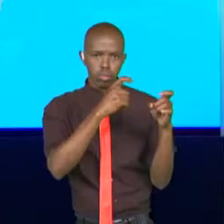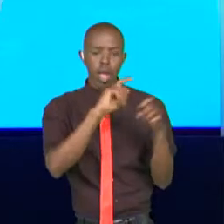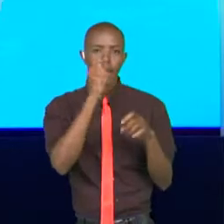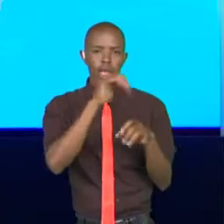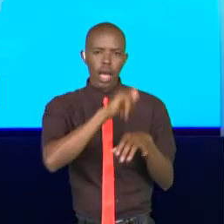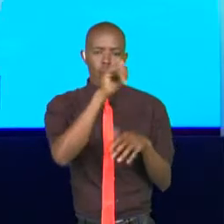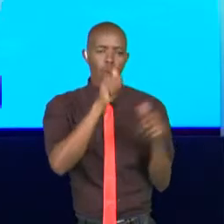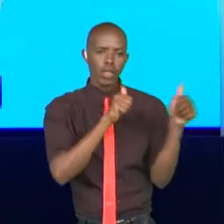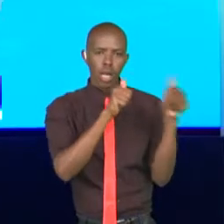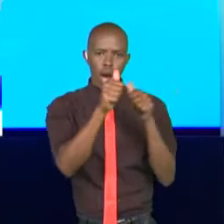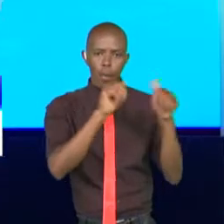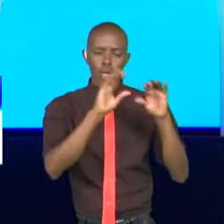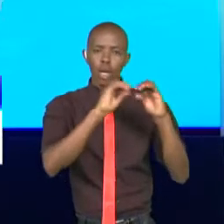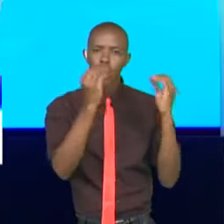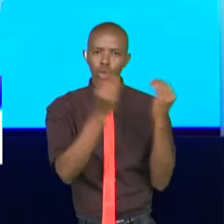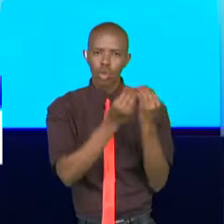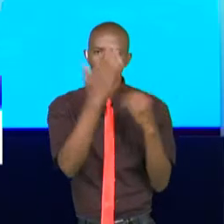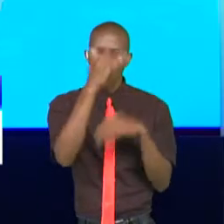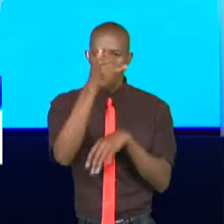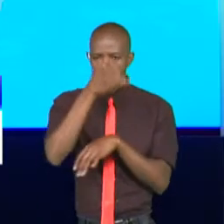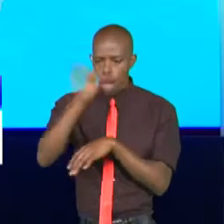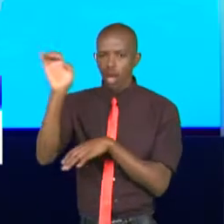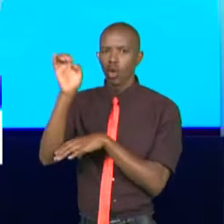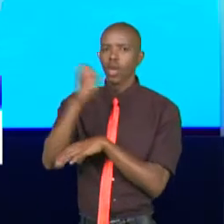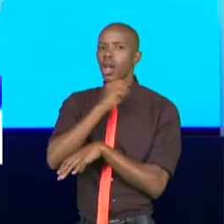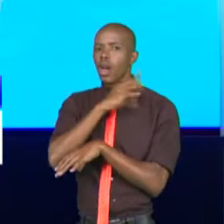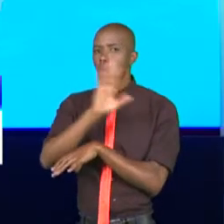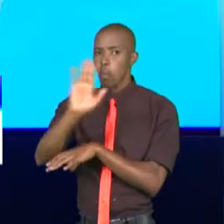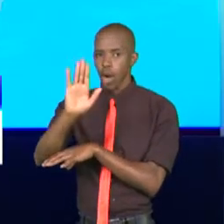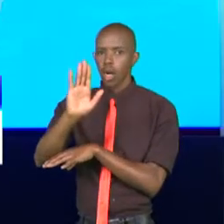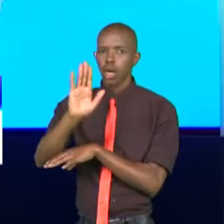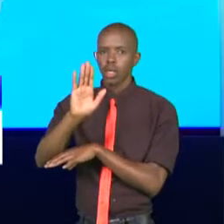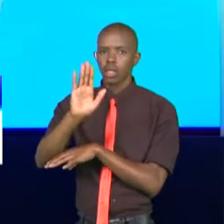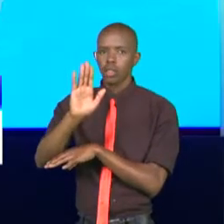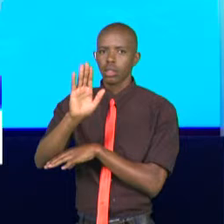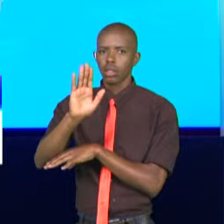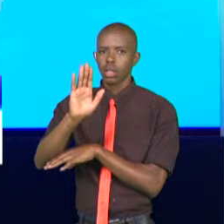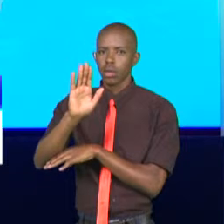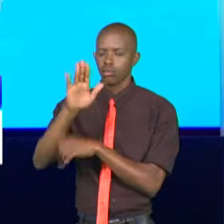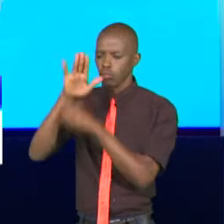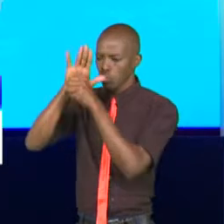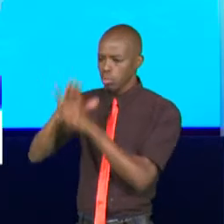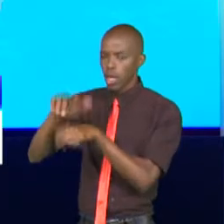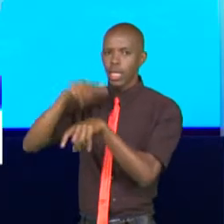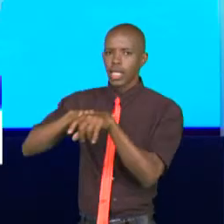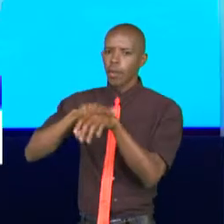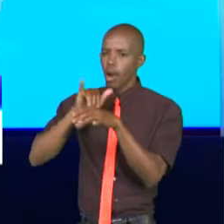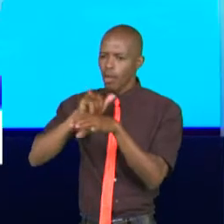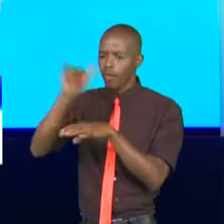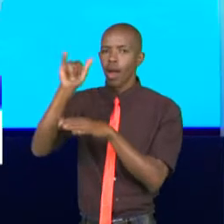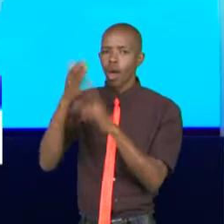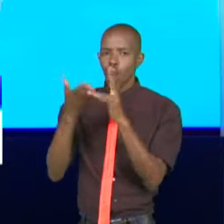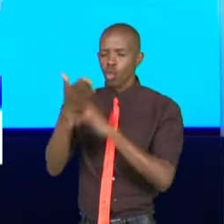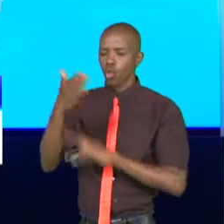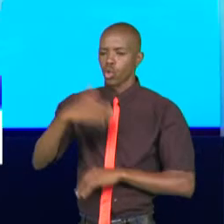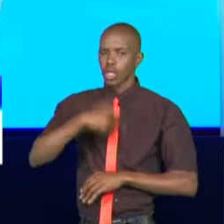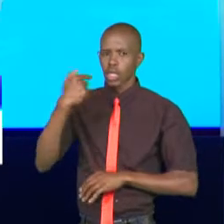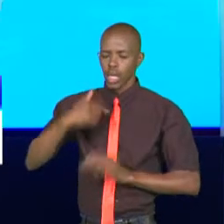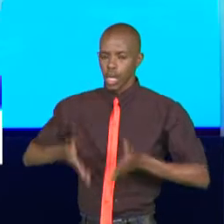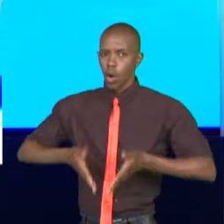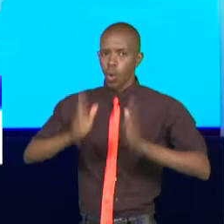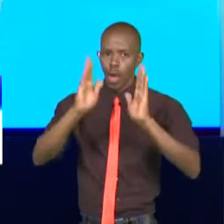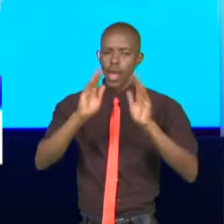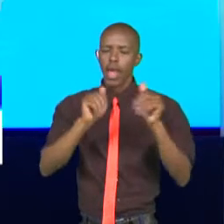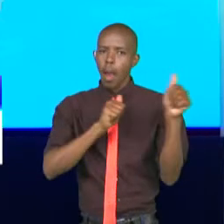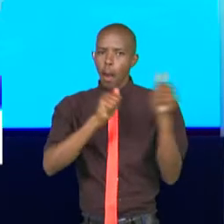Airlines Pilots Association of ignoring their complaints of inhumane mistreatment when flying the China route. The pilots